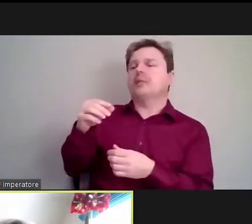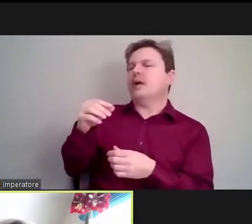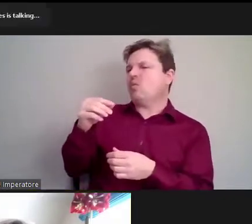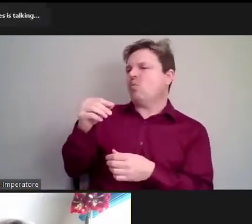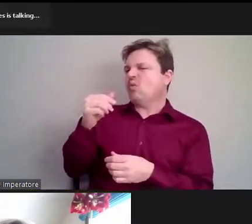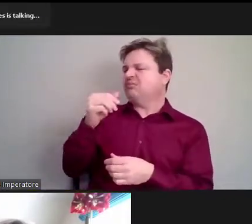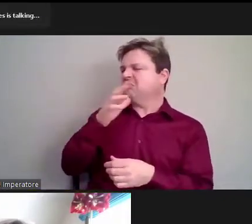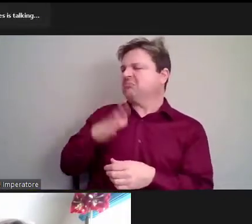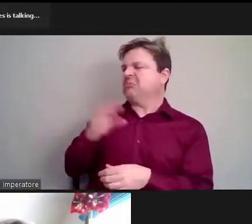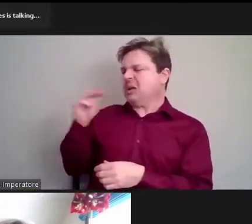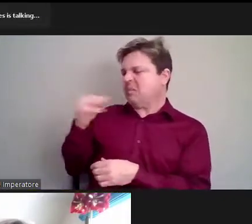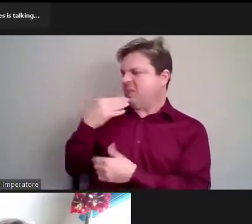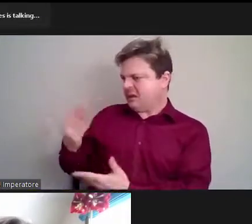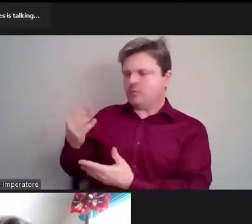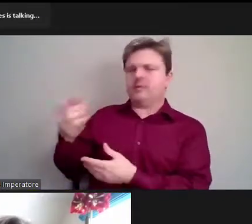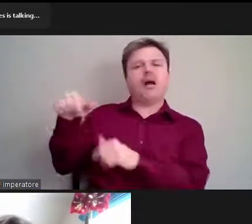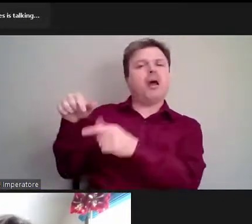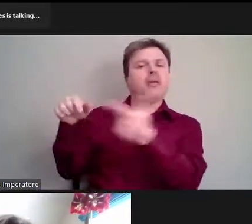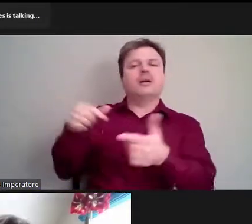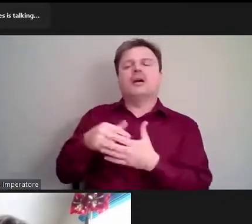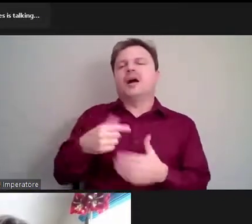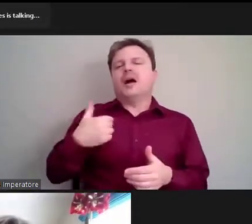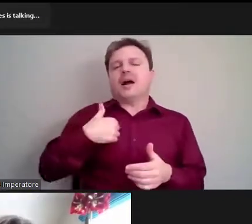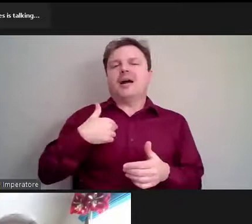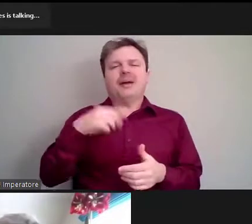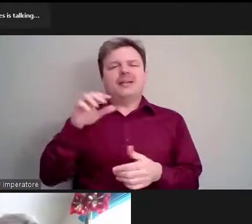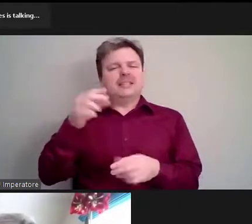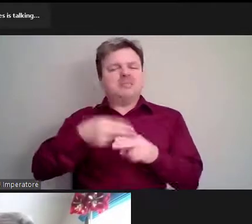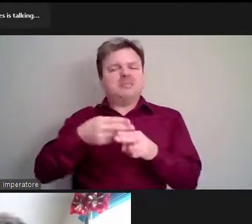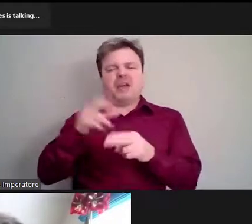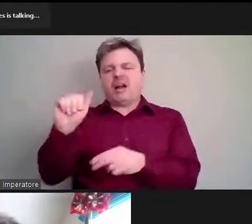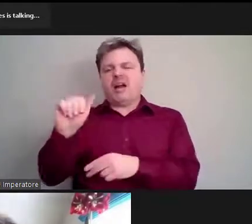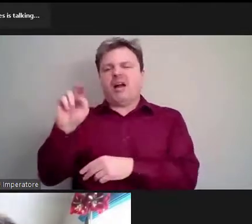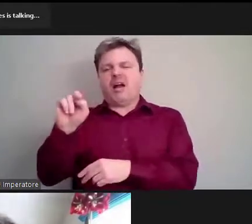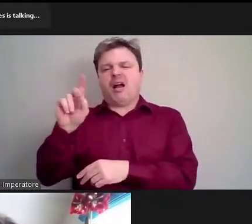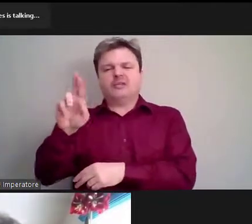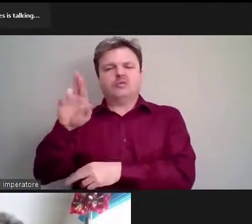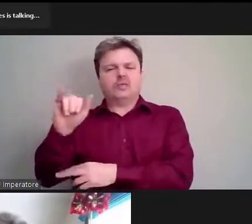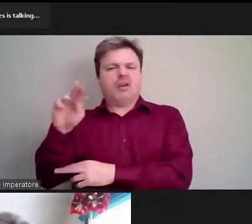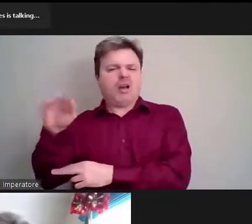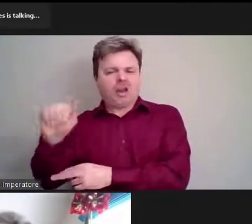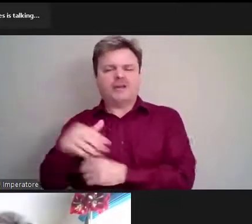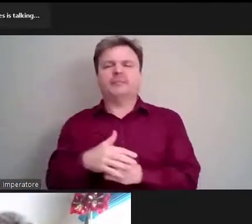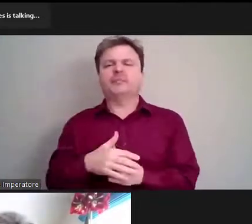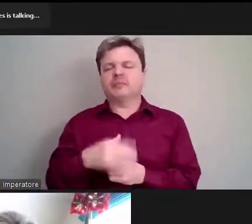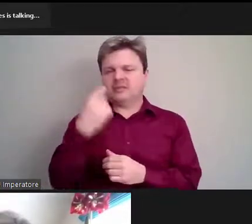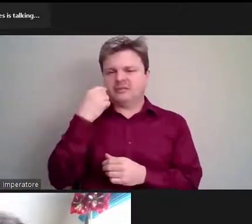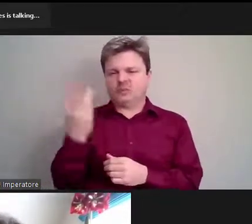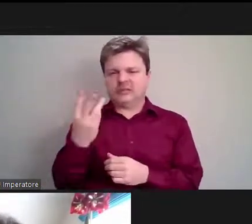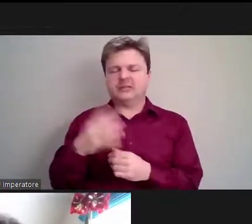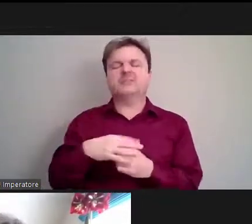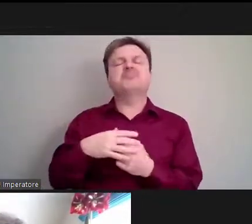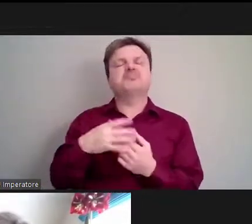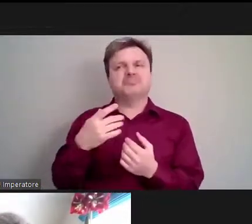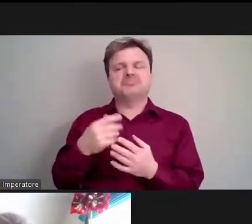I can interject. This is Adriana. We briefly met yesterday or on Wednesday. I agree the time